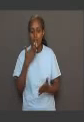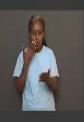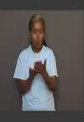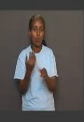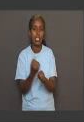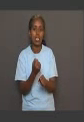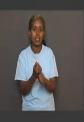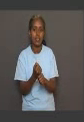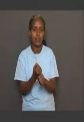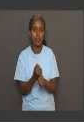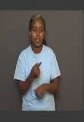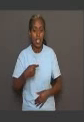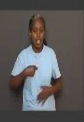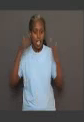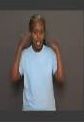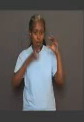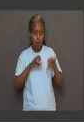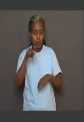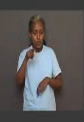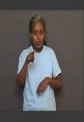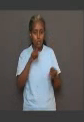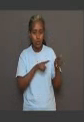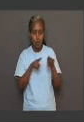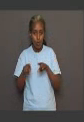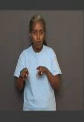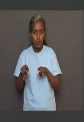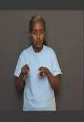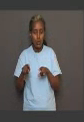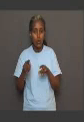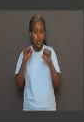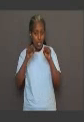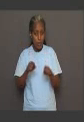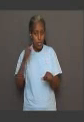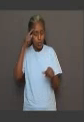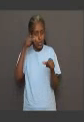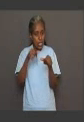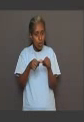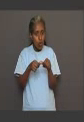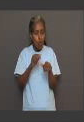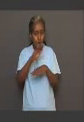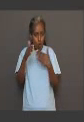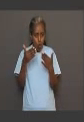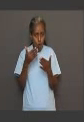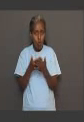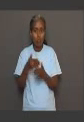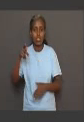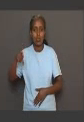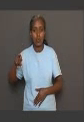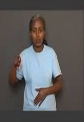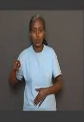done. I hope you were also able to recall all of the